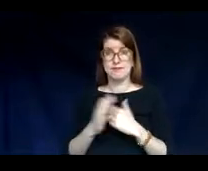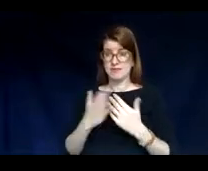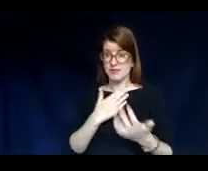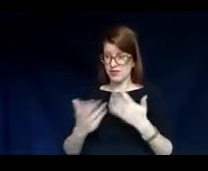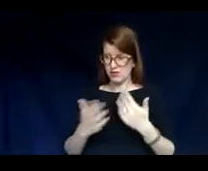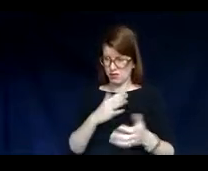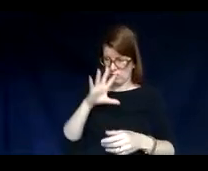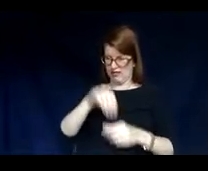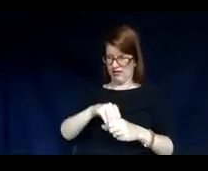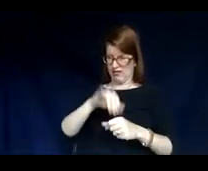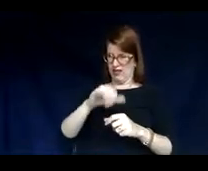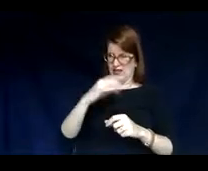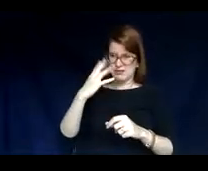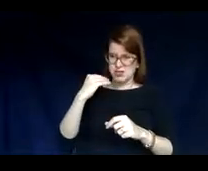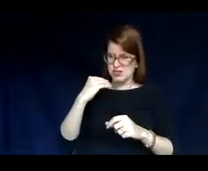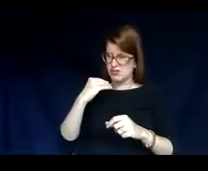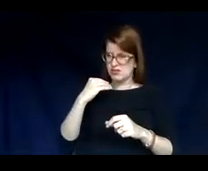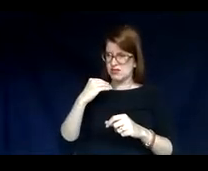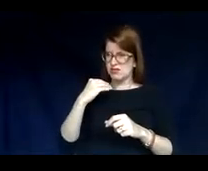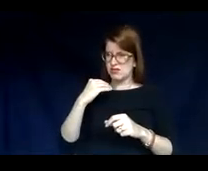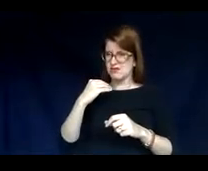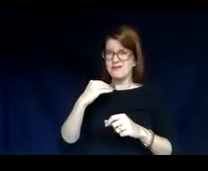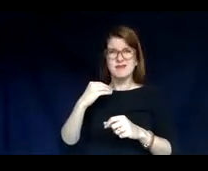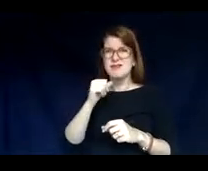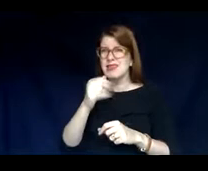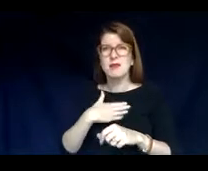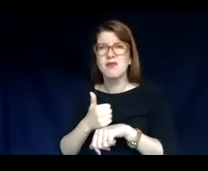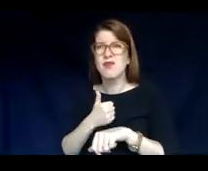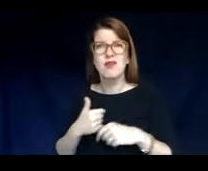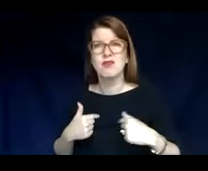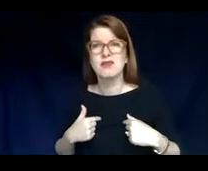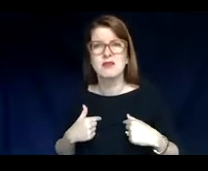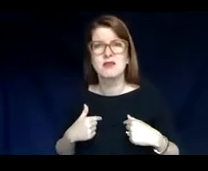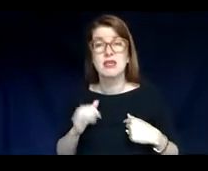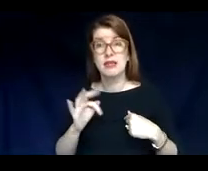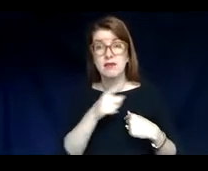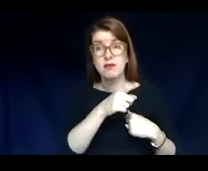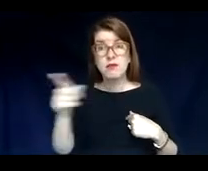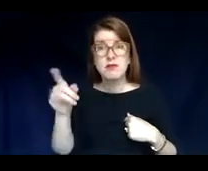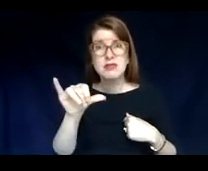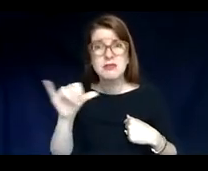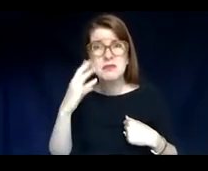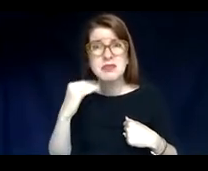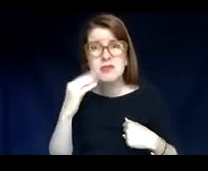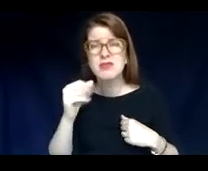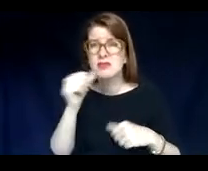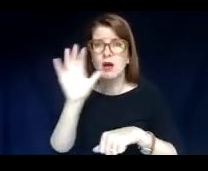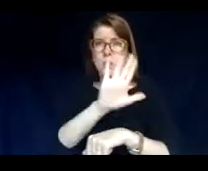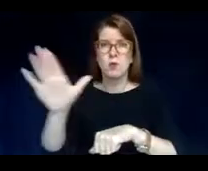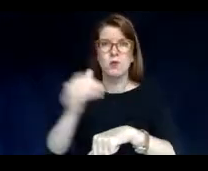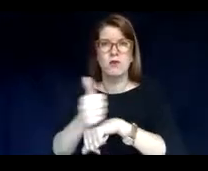it, it wasn't my fault. And if you're out there and you've dealt with the same thing, I'm going to tell you something. It isn't your fault